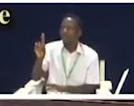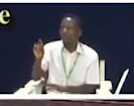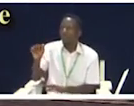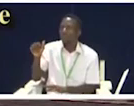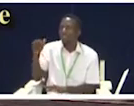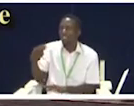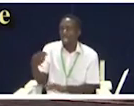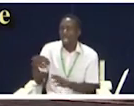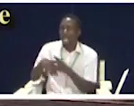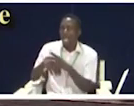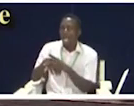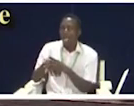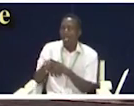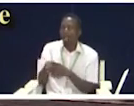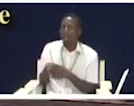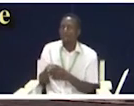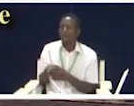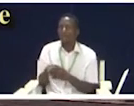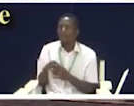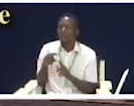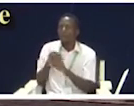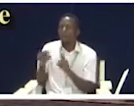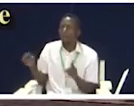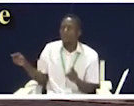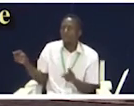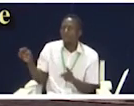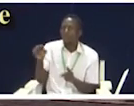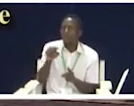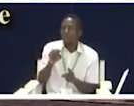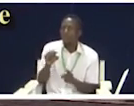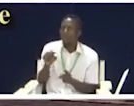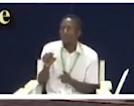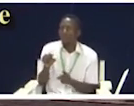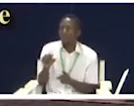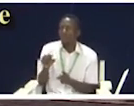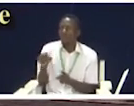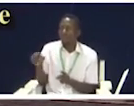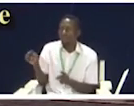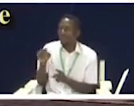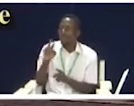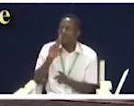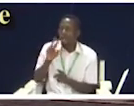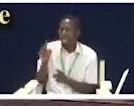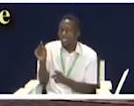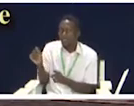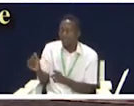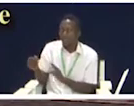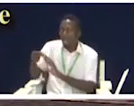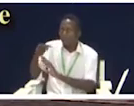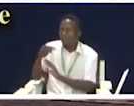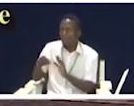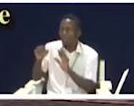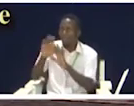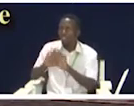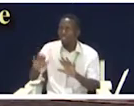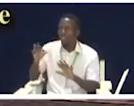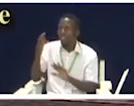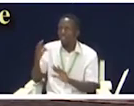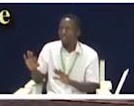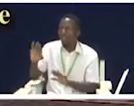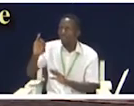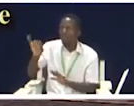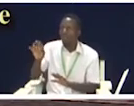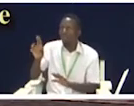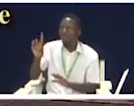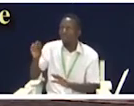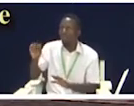Judah. Sorry, I'll take it again. But you, Bethlehem Ephrathah, though you are small among the clans of Judah, out of you will come out